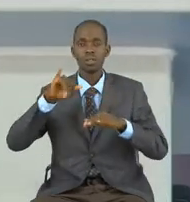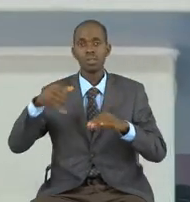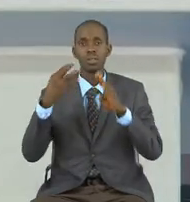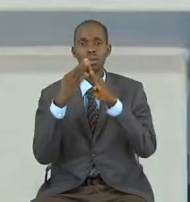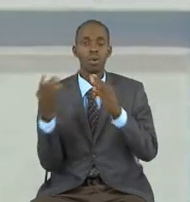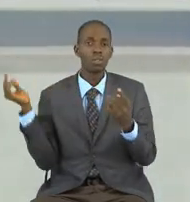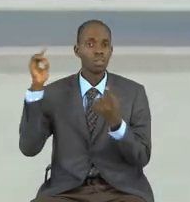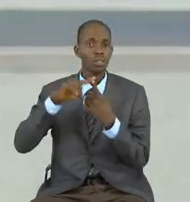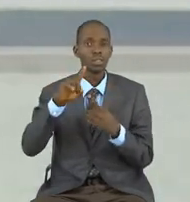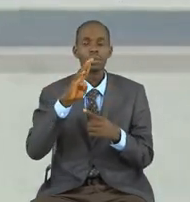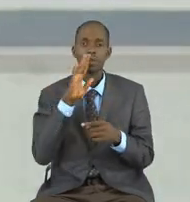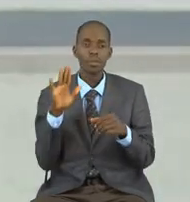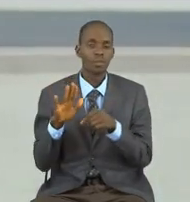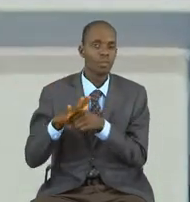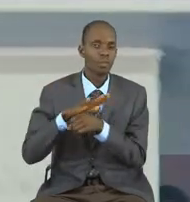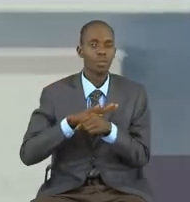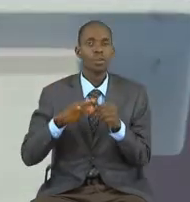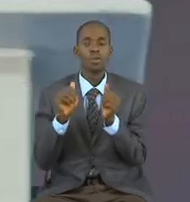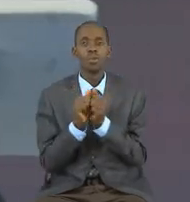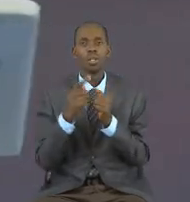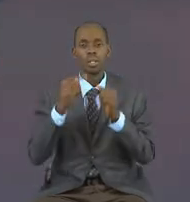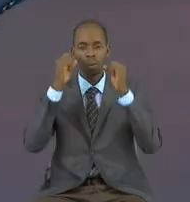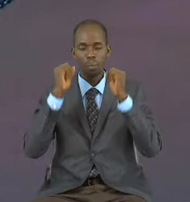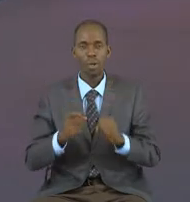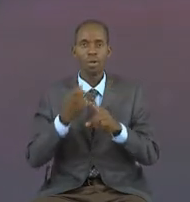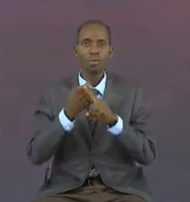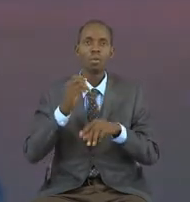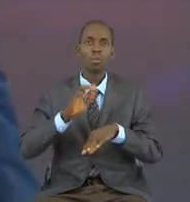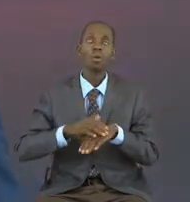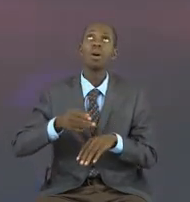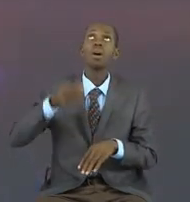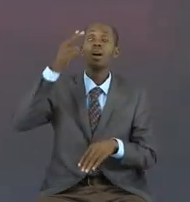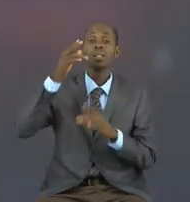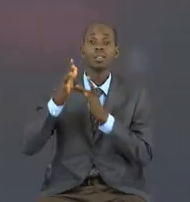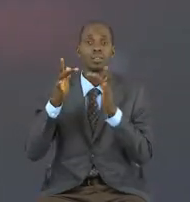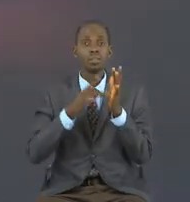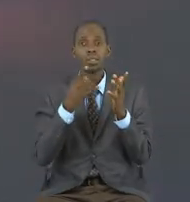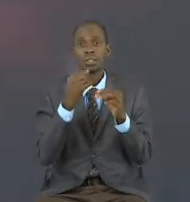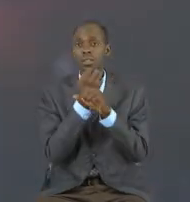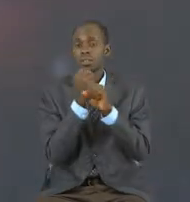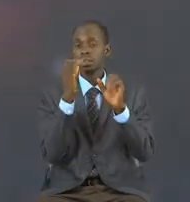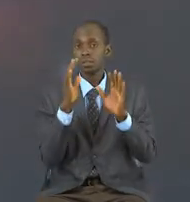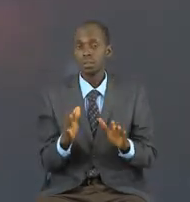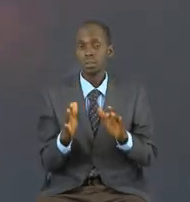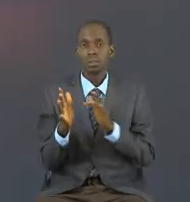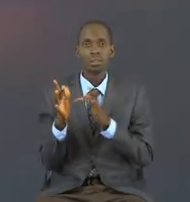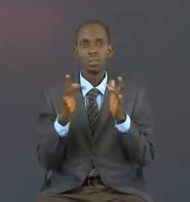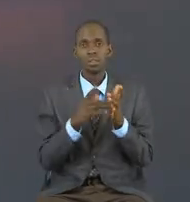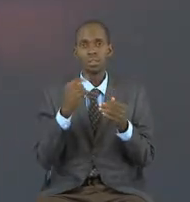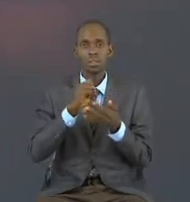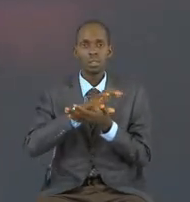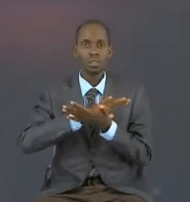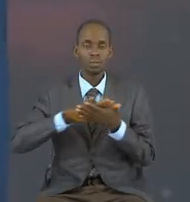from on high. Jesus the Savior, Jesus the Sanctifier, called